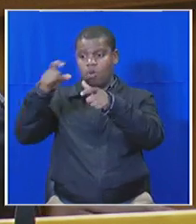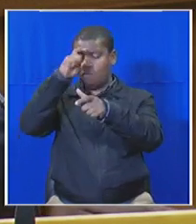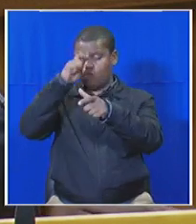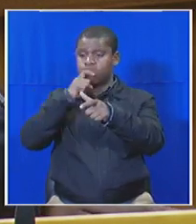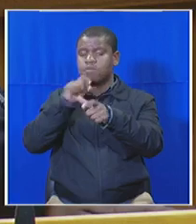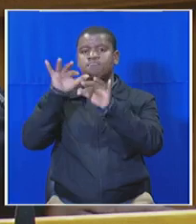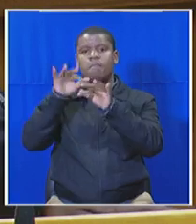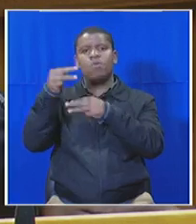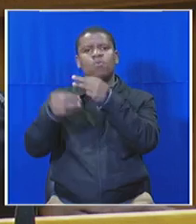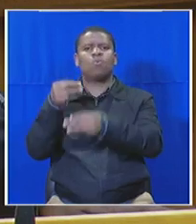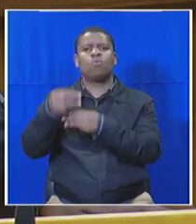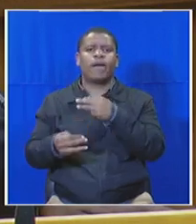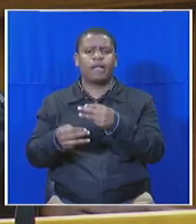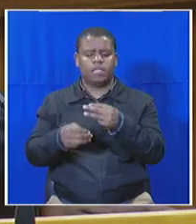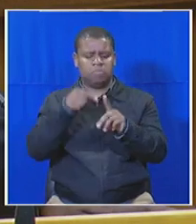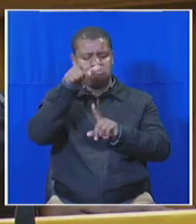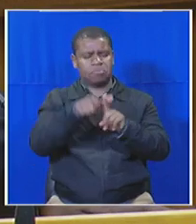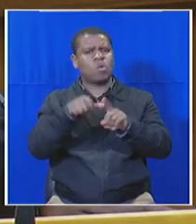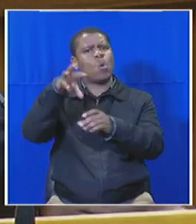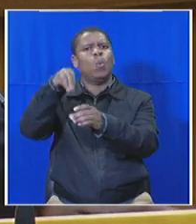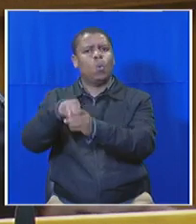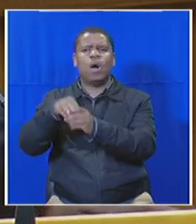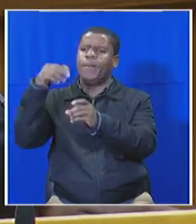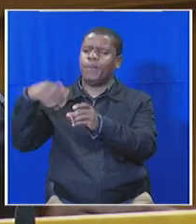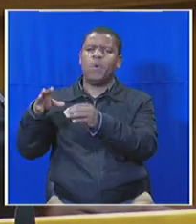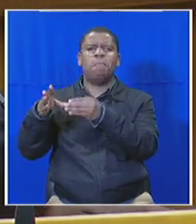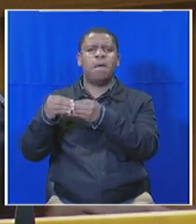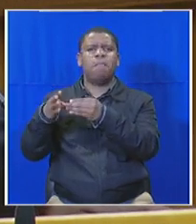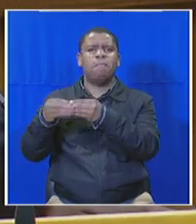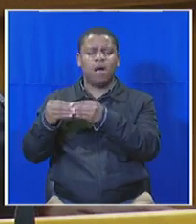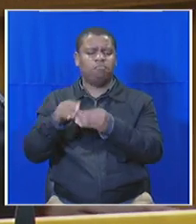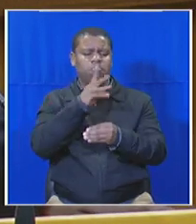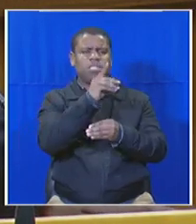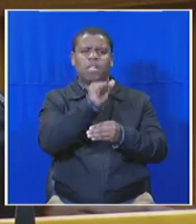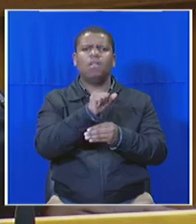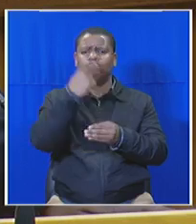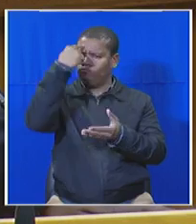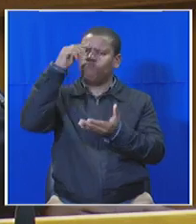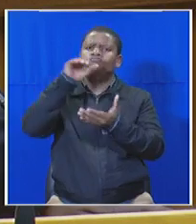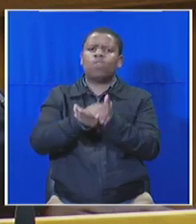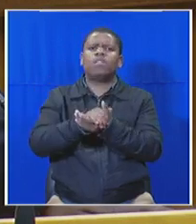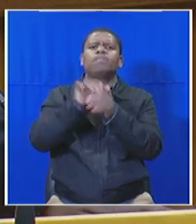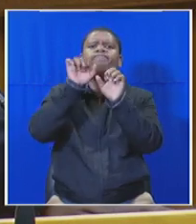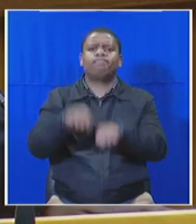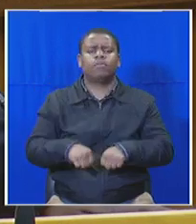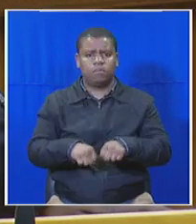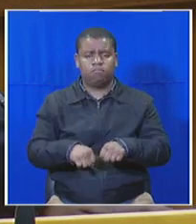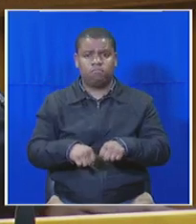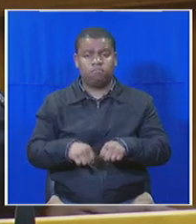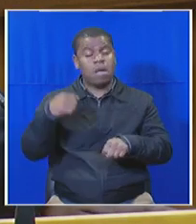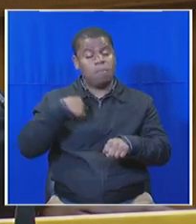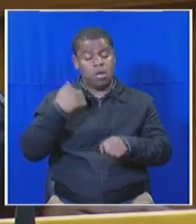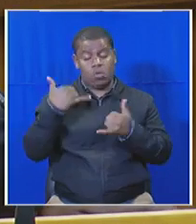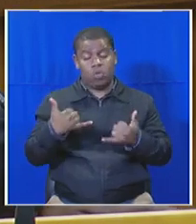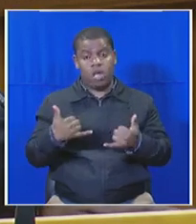Works. He was indeed a member the DA could trust. Today, the AIC